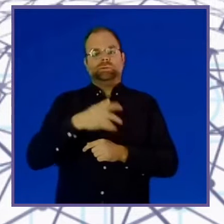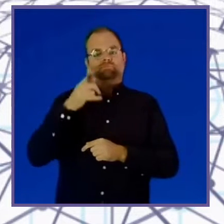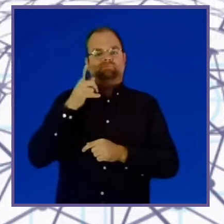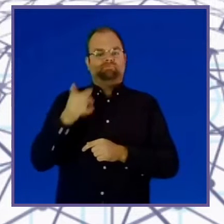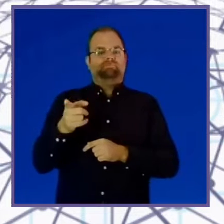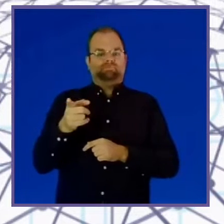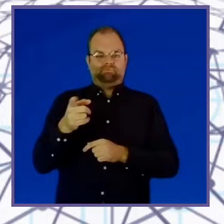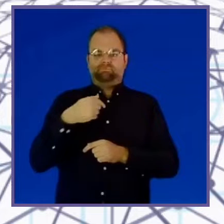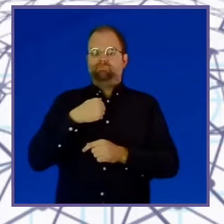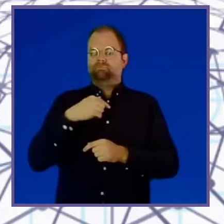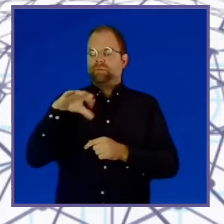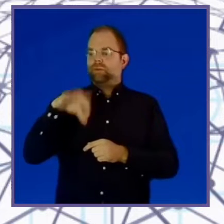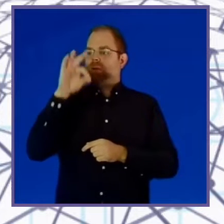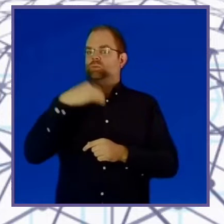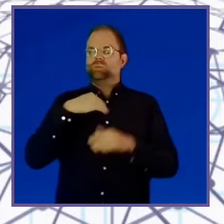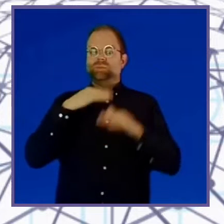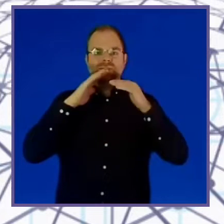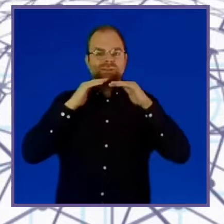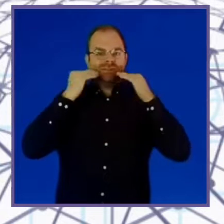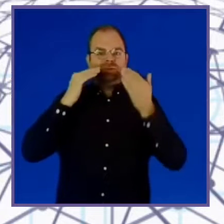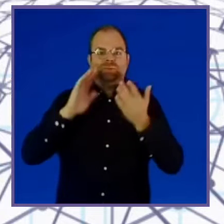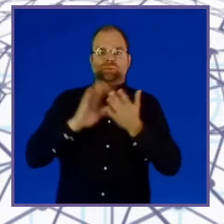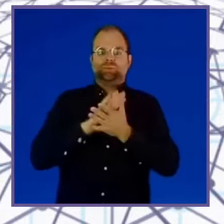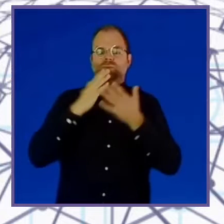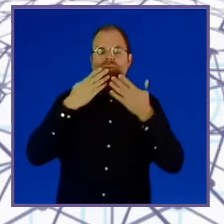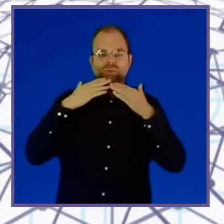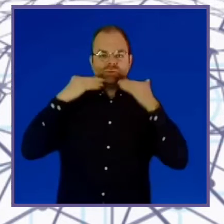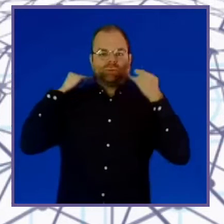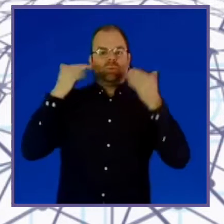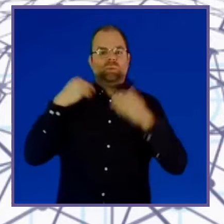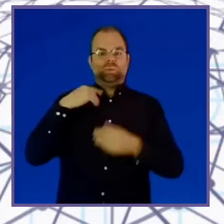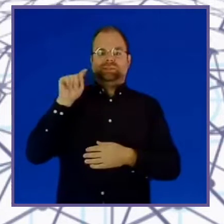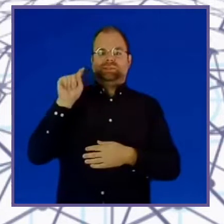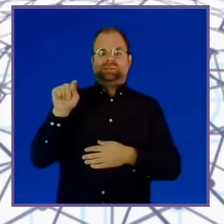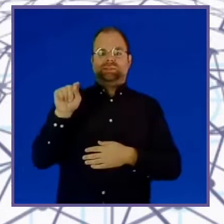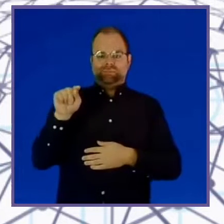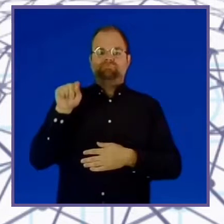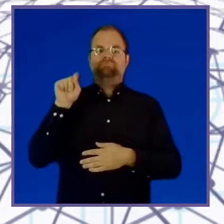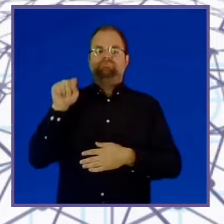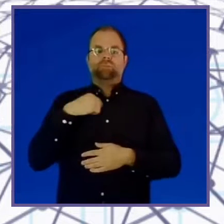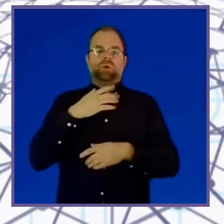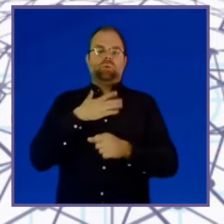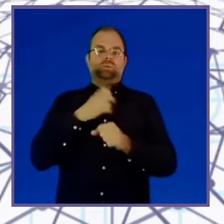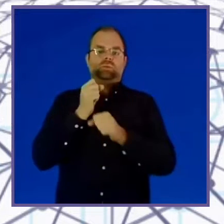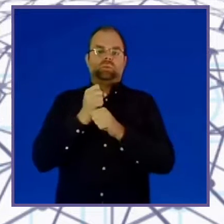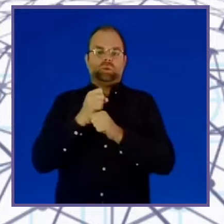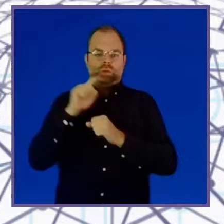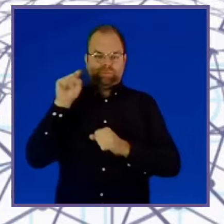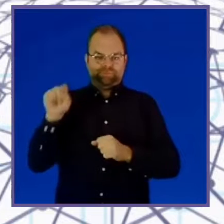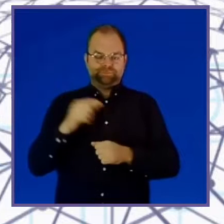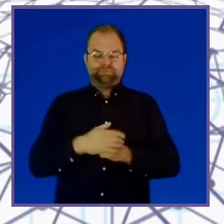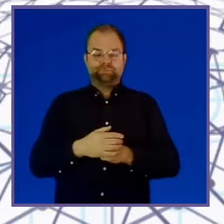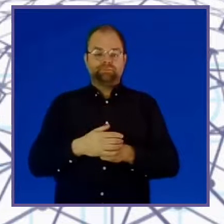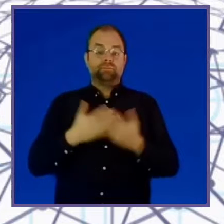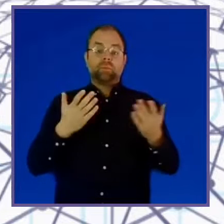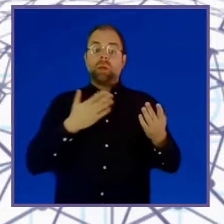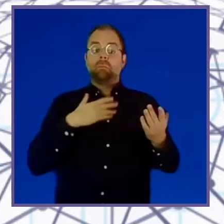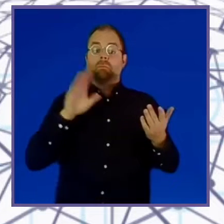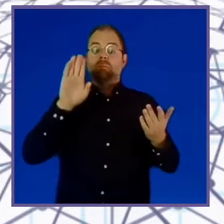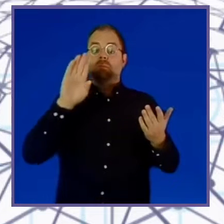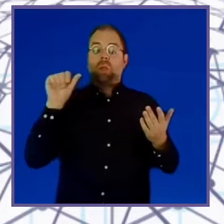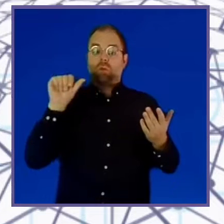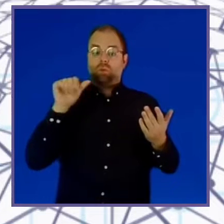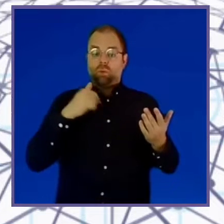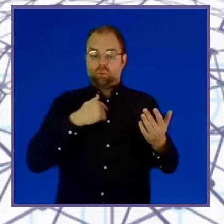research in biomechanics applied to assistive devices, mainly prosthetics. I also worked in the prosthetics industry